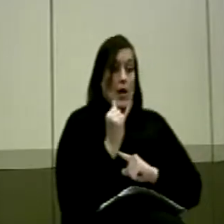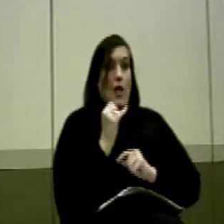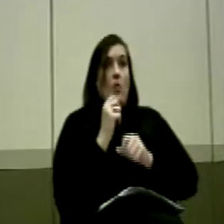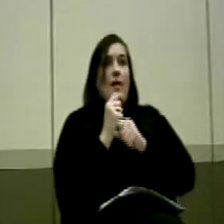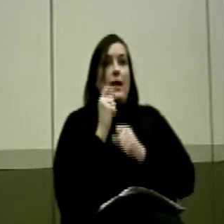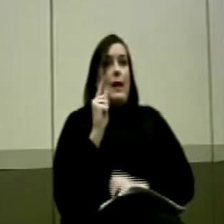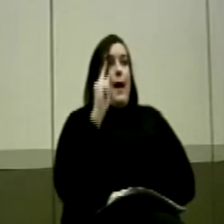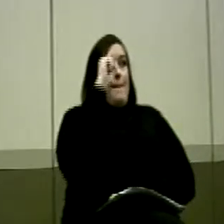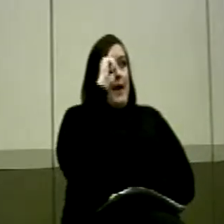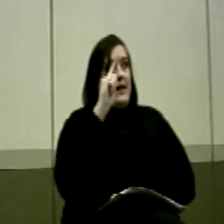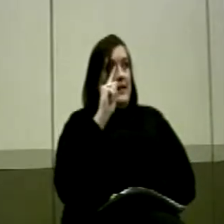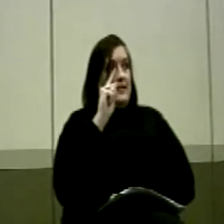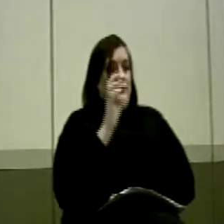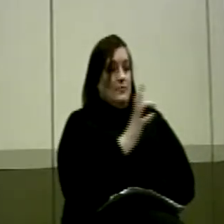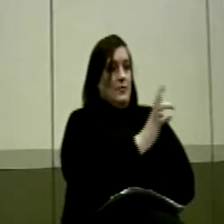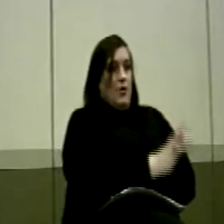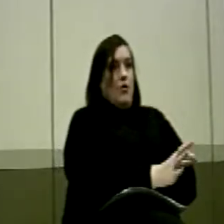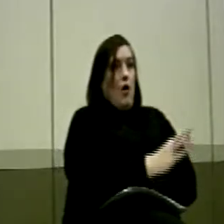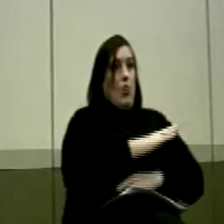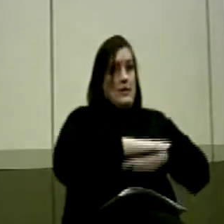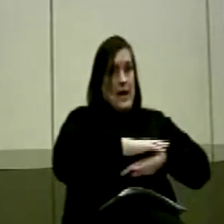next